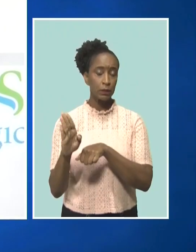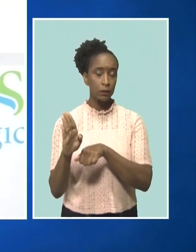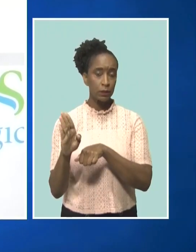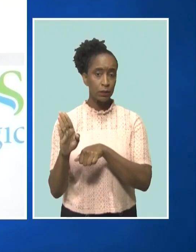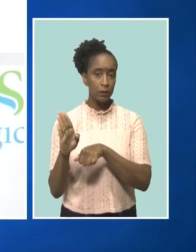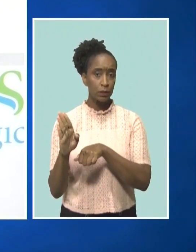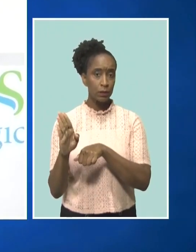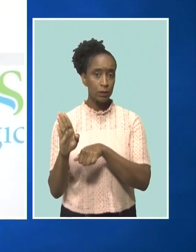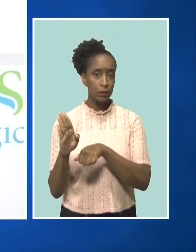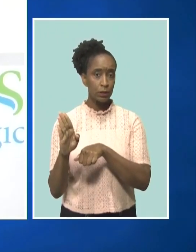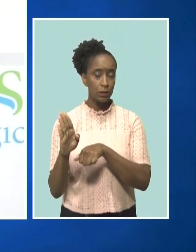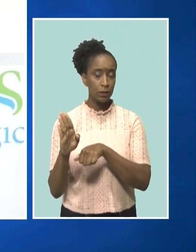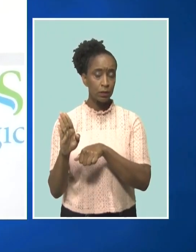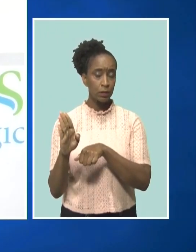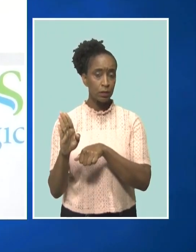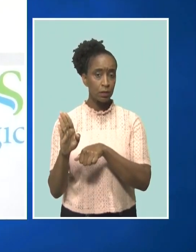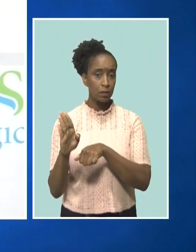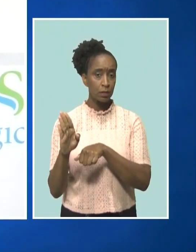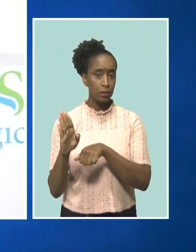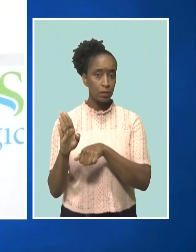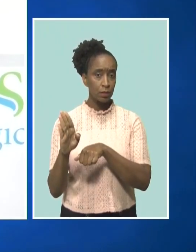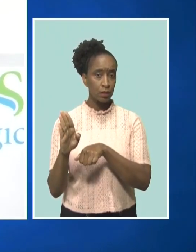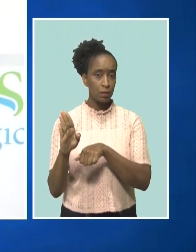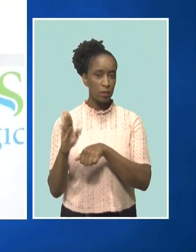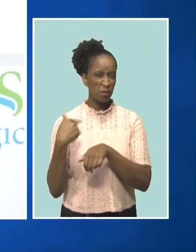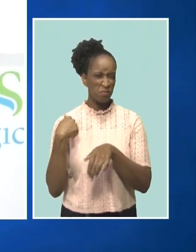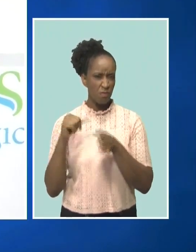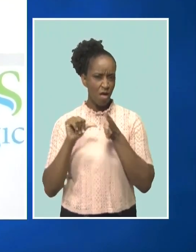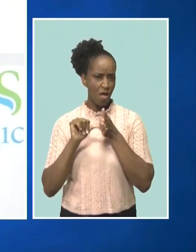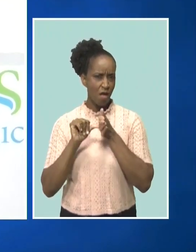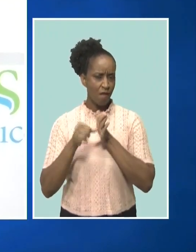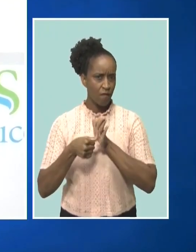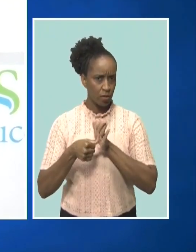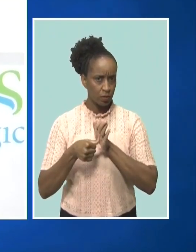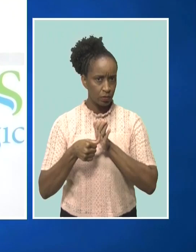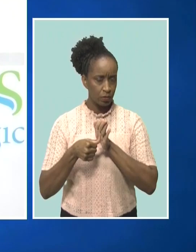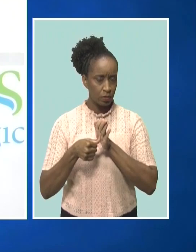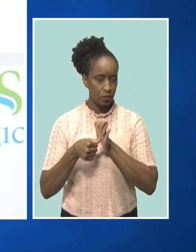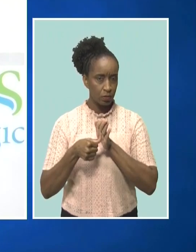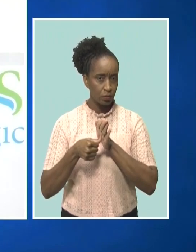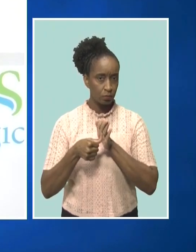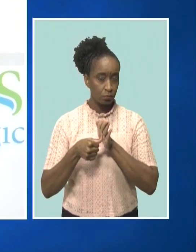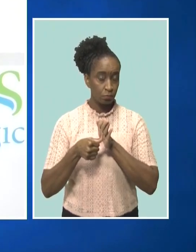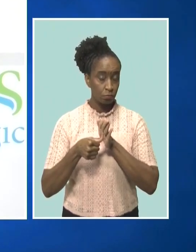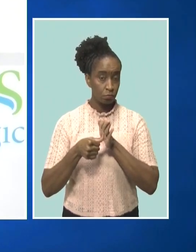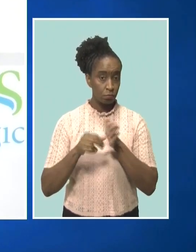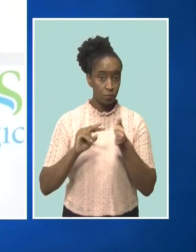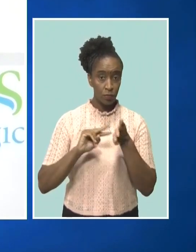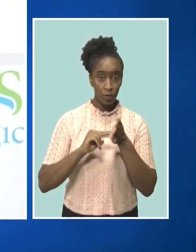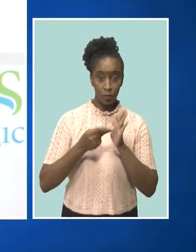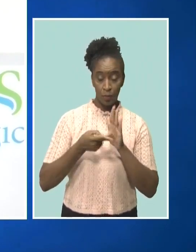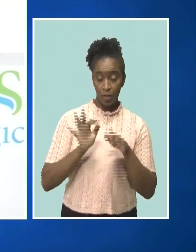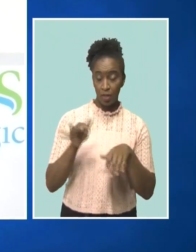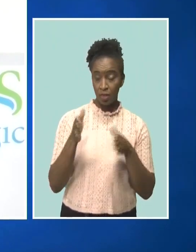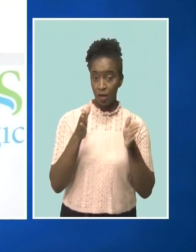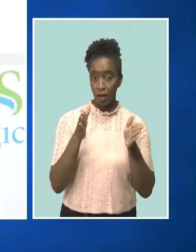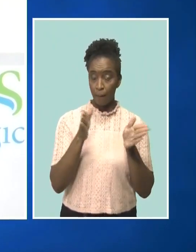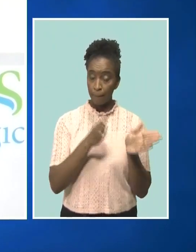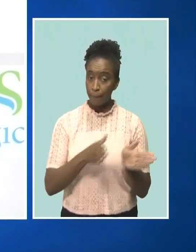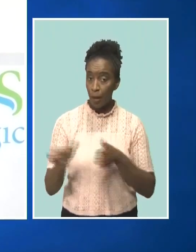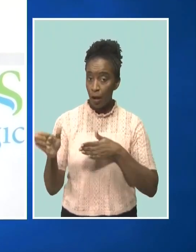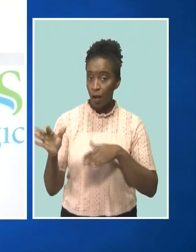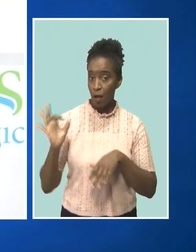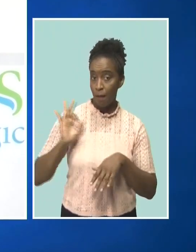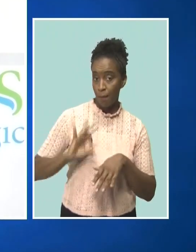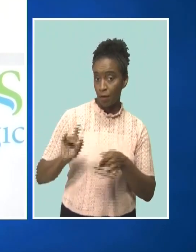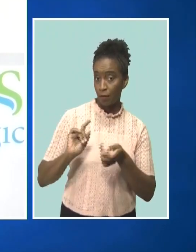to re-emphasize this change in lead insurer will not materially affect the plan's benefits or coverage